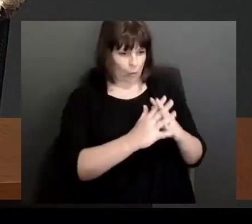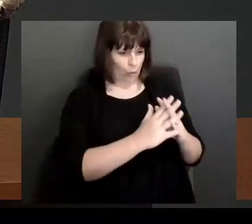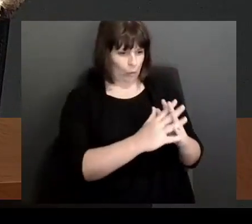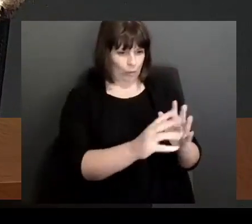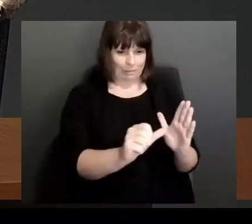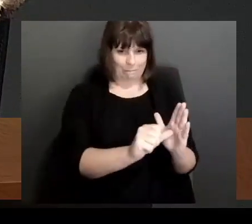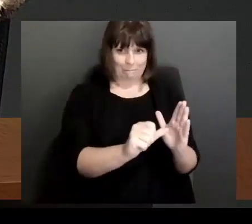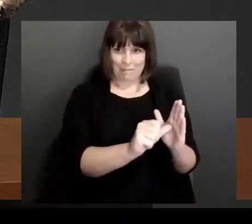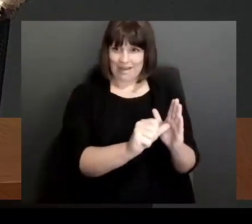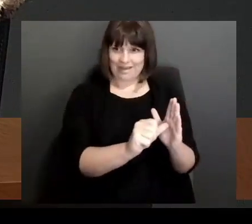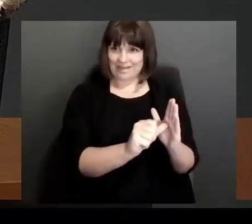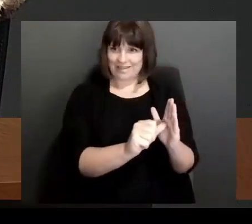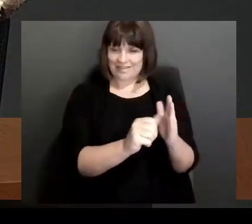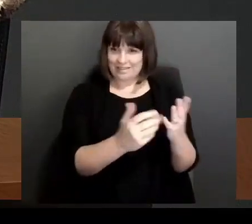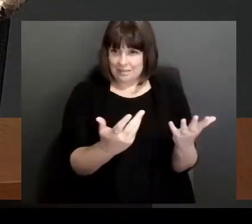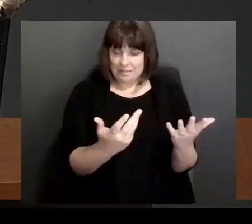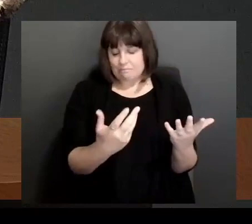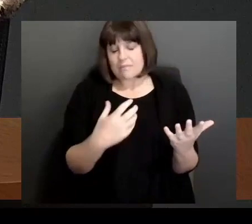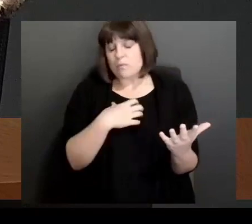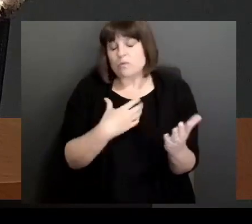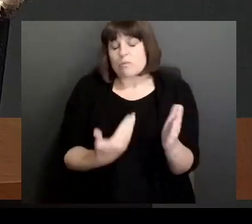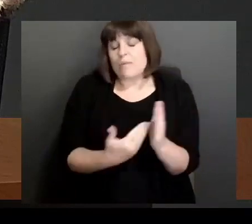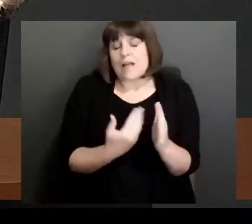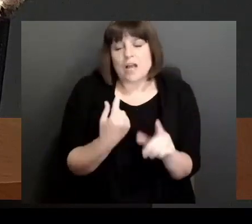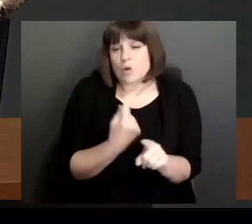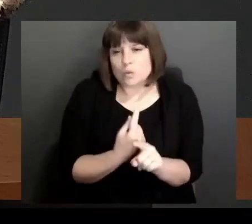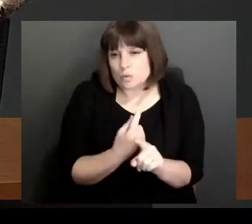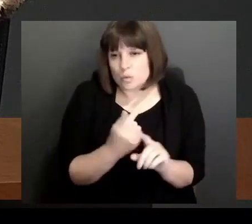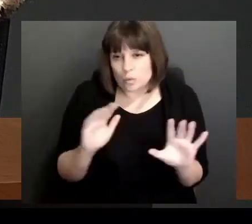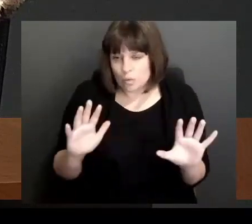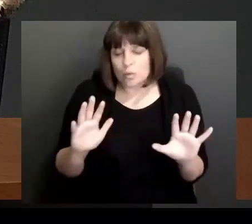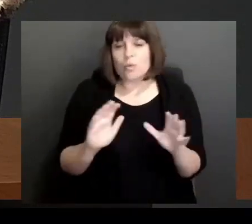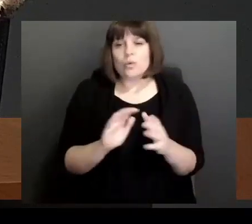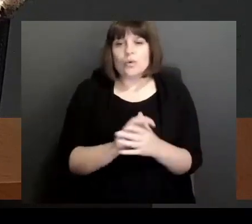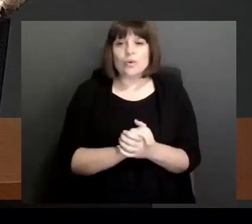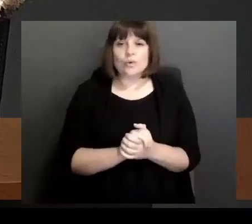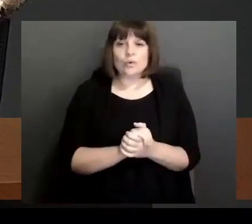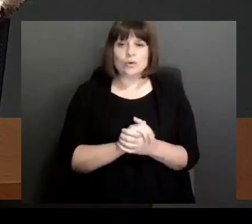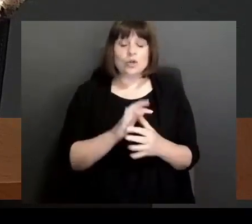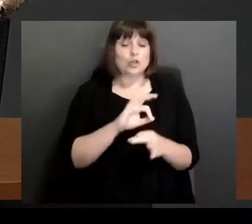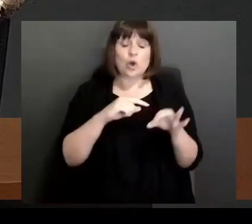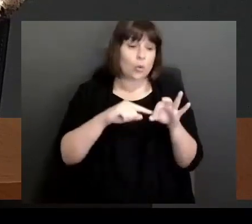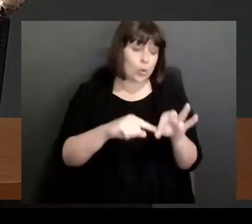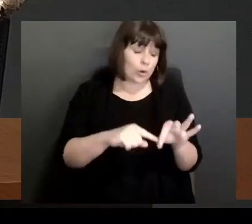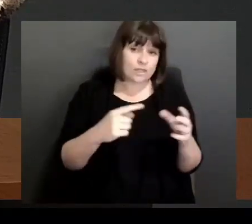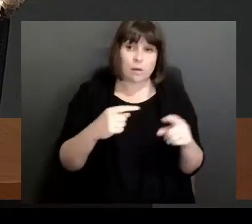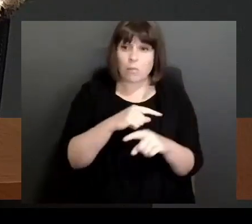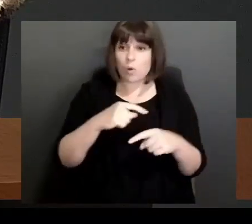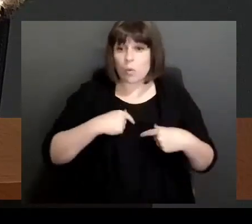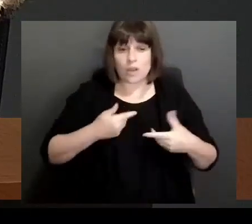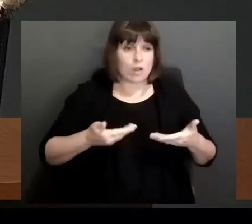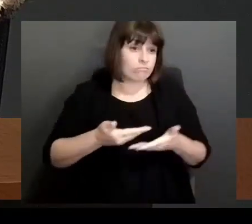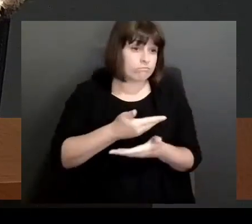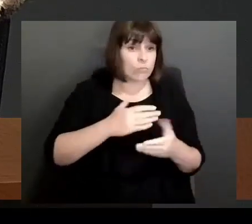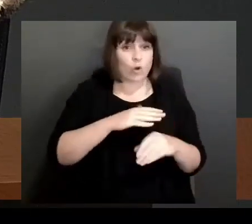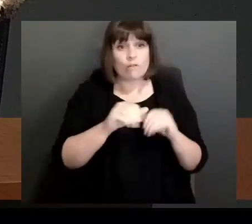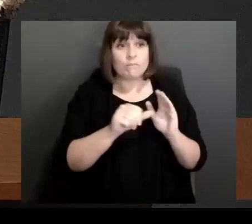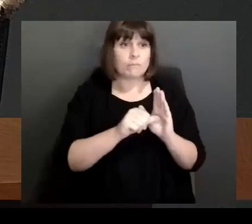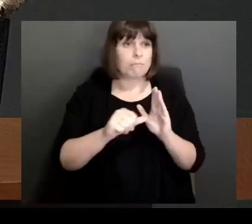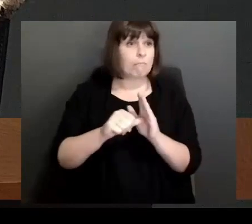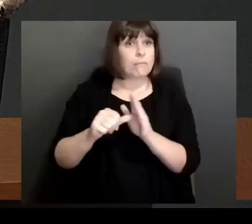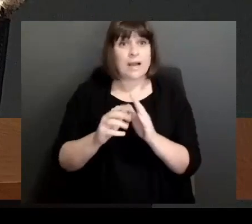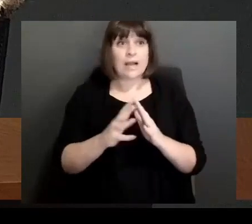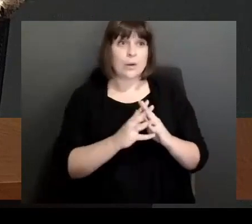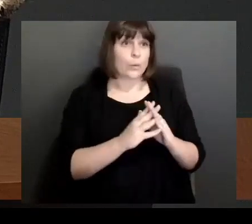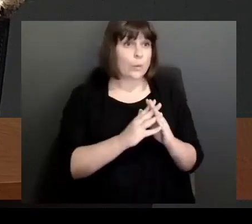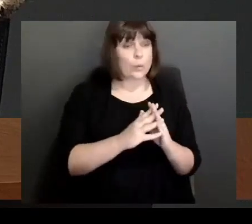I think it was more of a comment than a, because it's something that, you know, we can sit here and talk about monetary values and we can talk, but I think